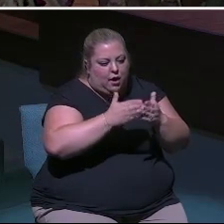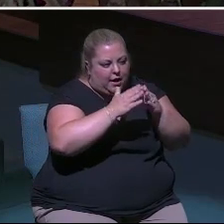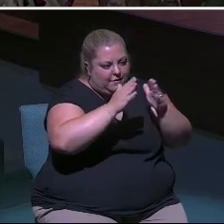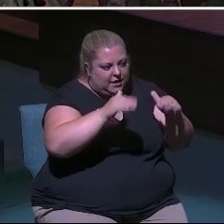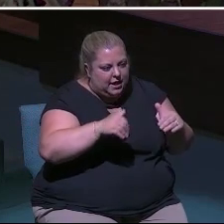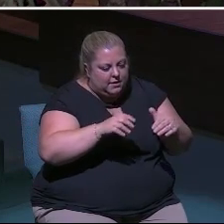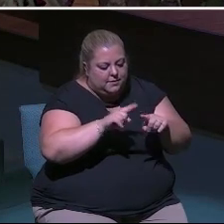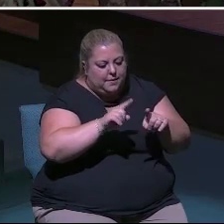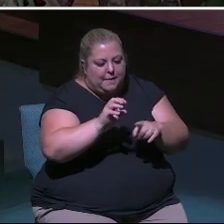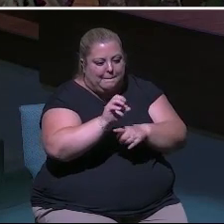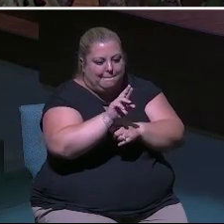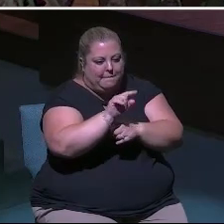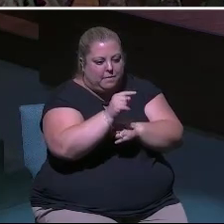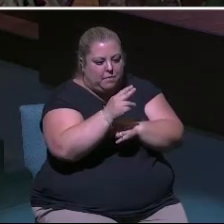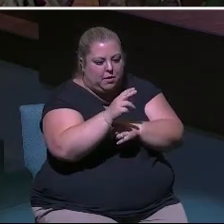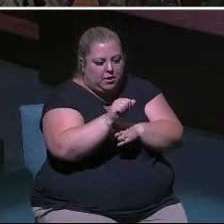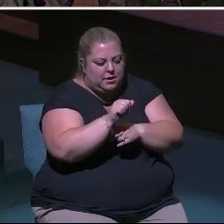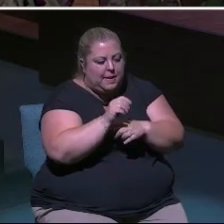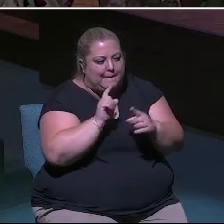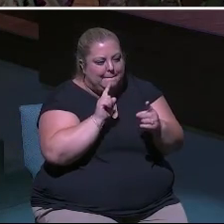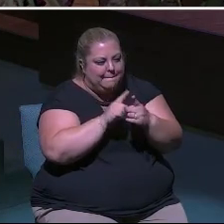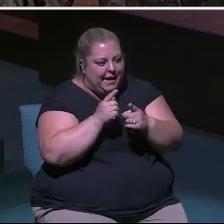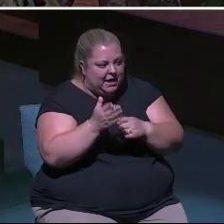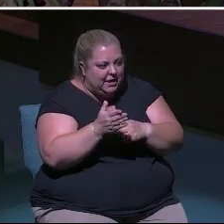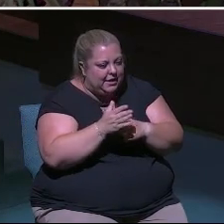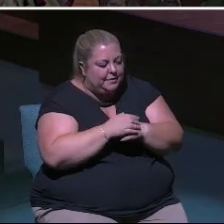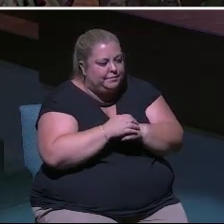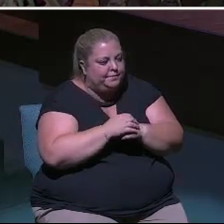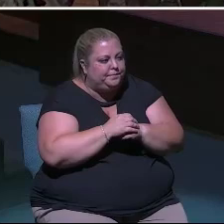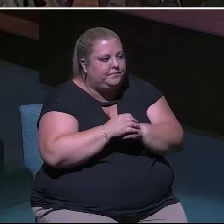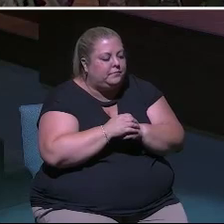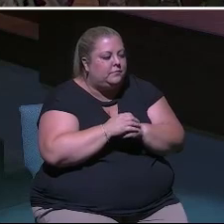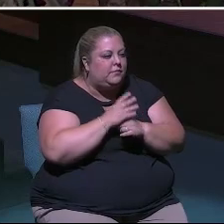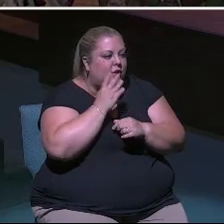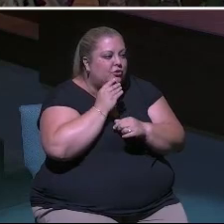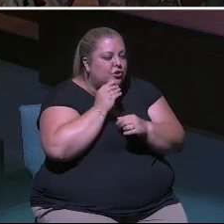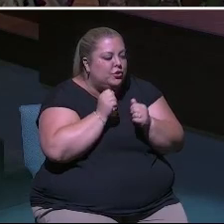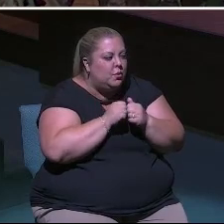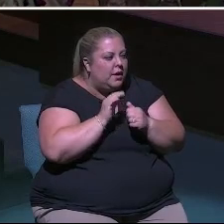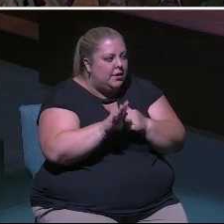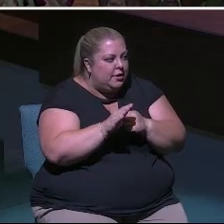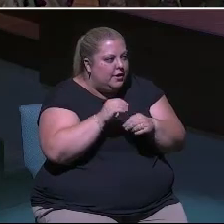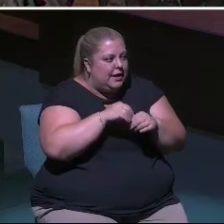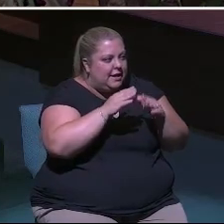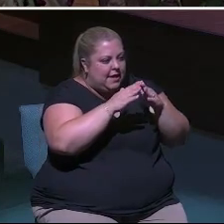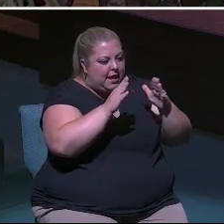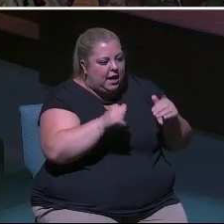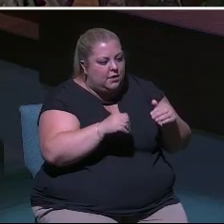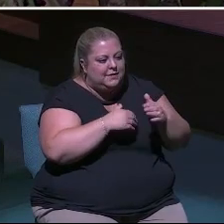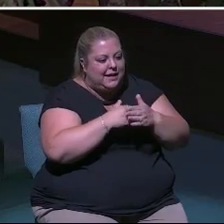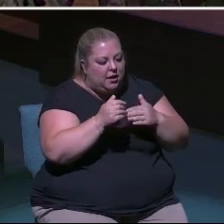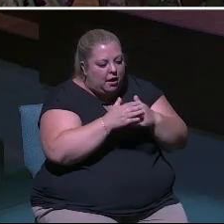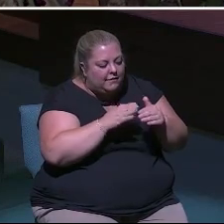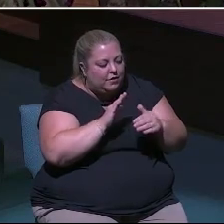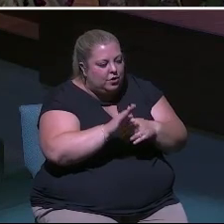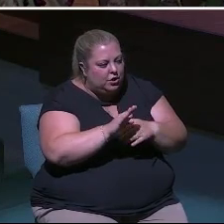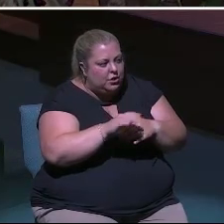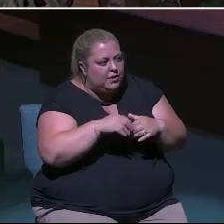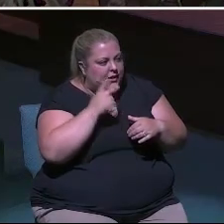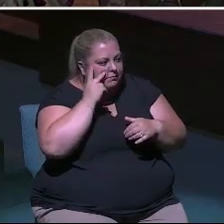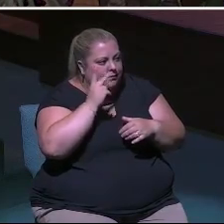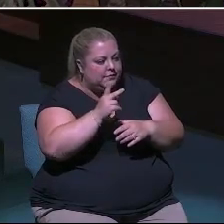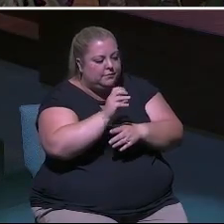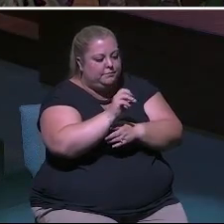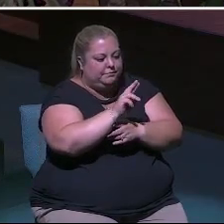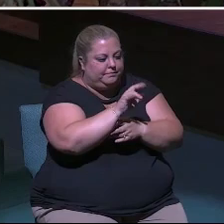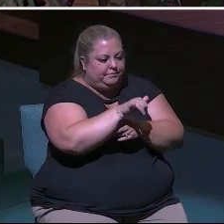met him. The Jews which were with her in the house and comforted her, when they saw Mary, that she rose up hastily and went